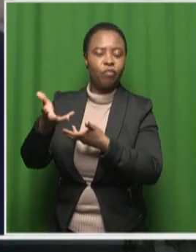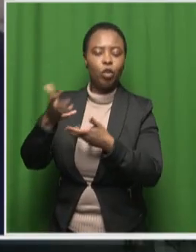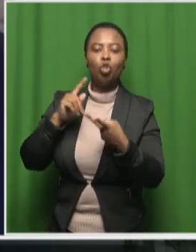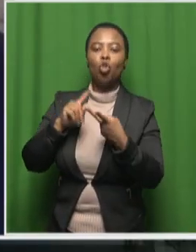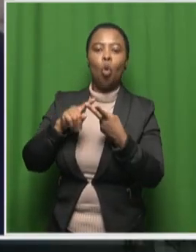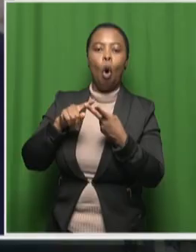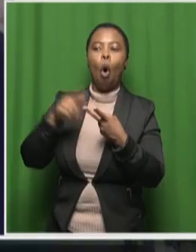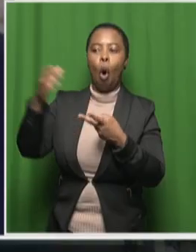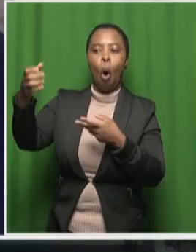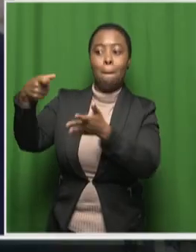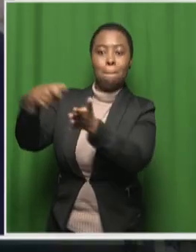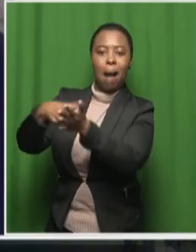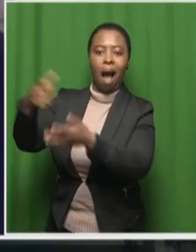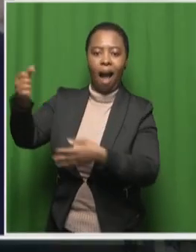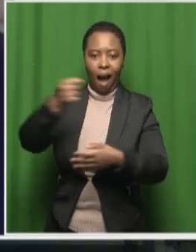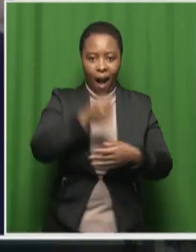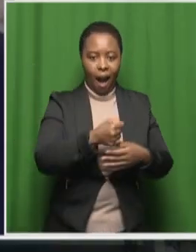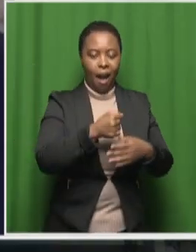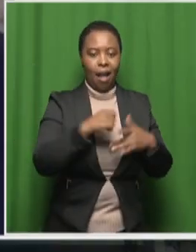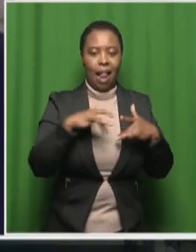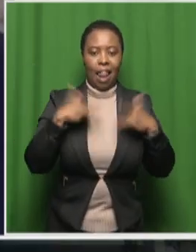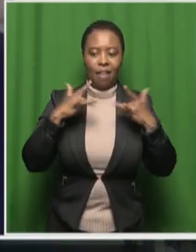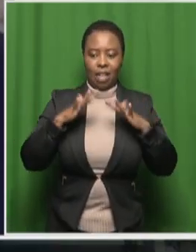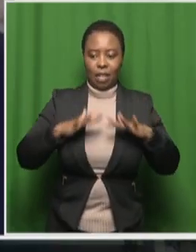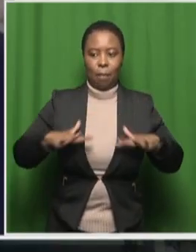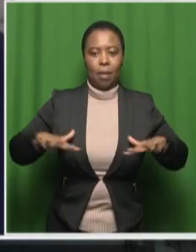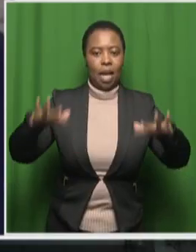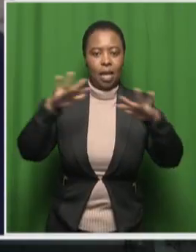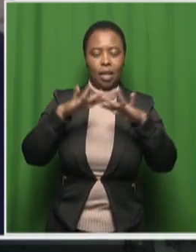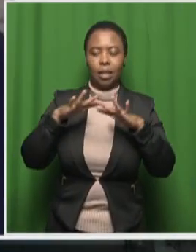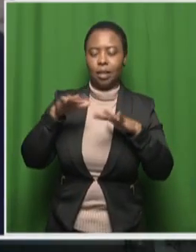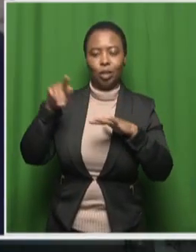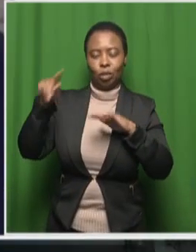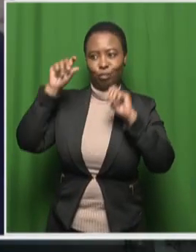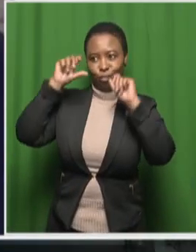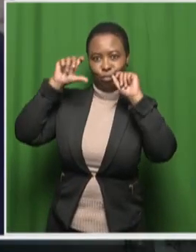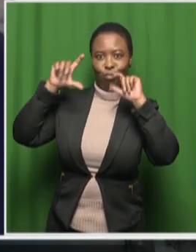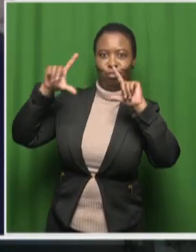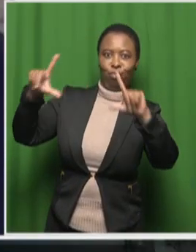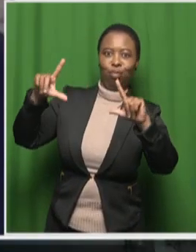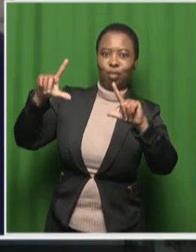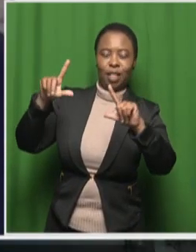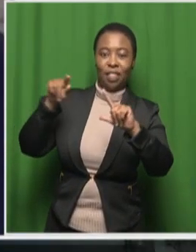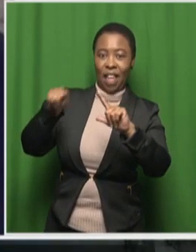living spaces. What are your suggestions? How do you envision that at large as well?